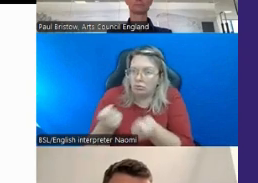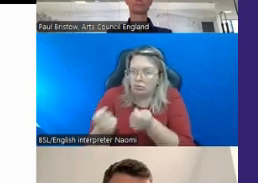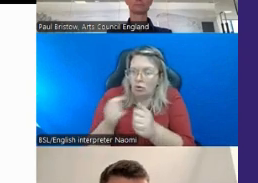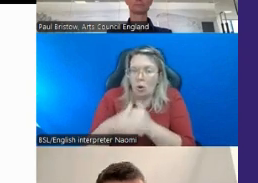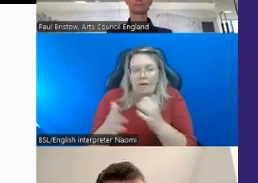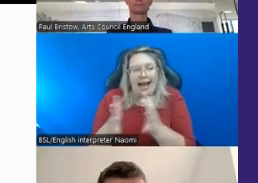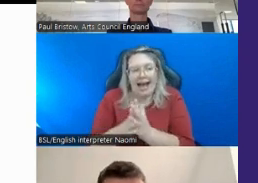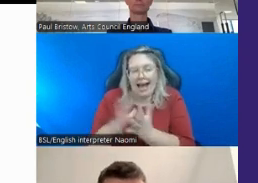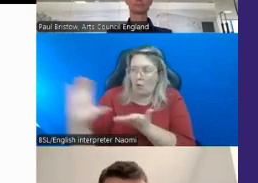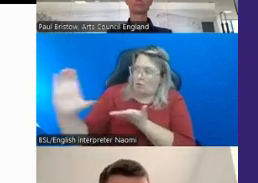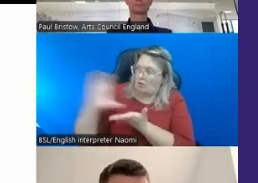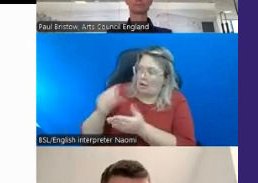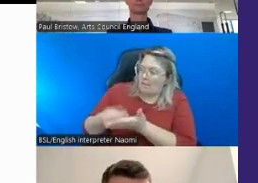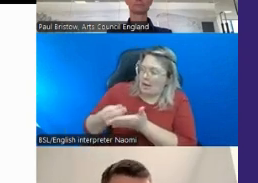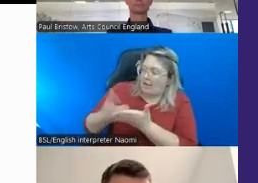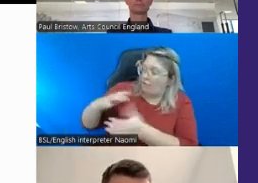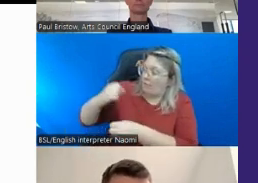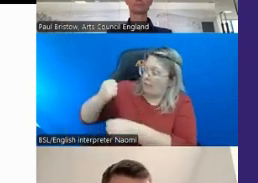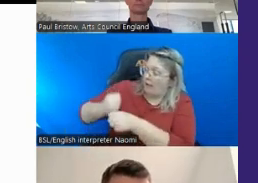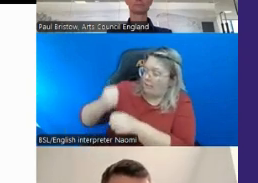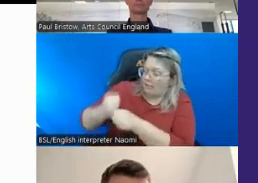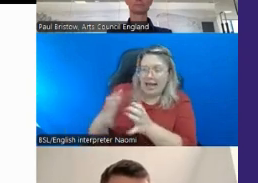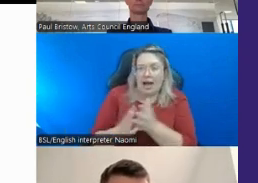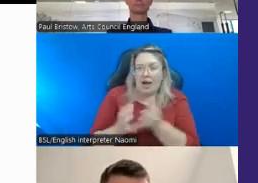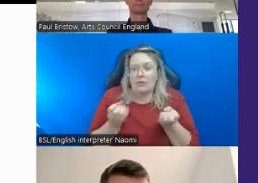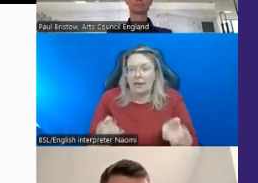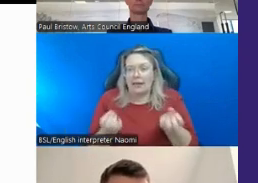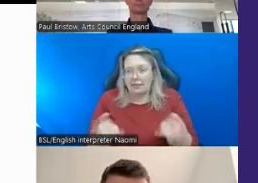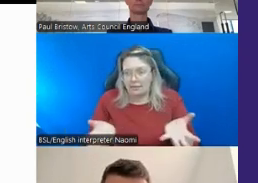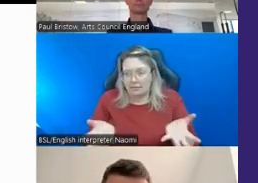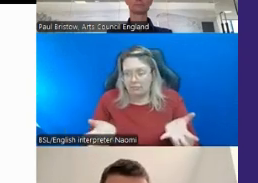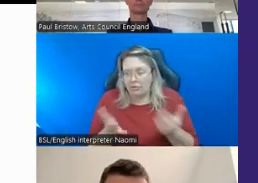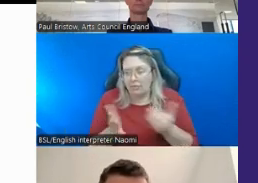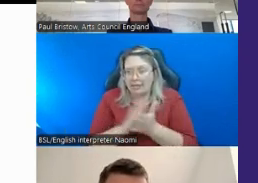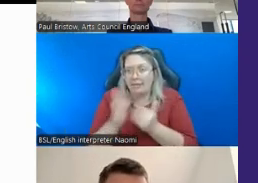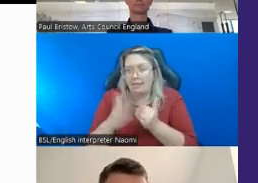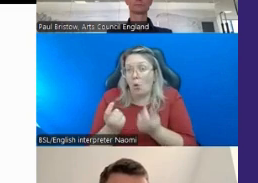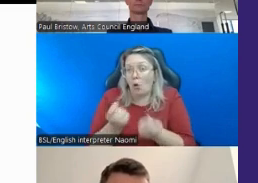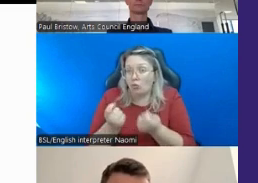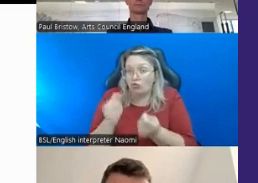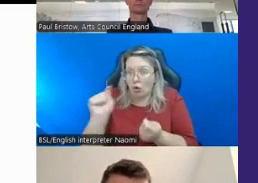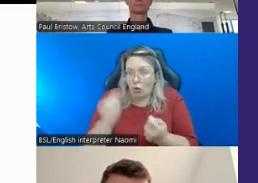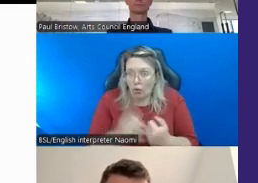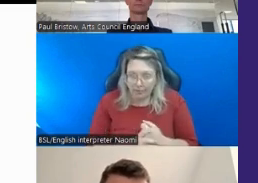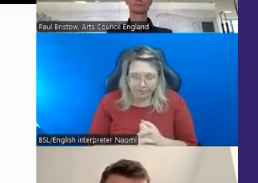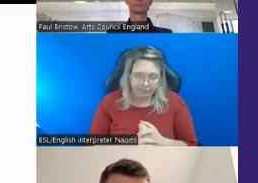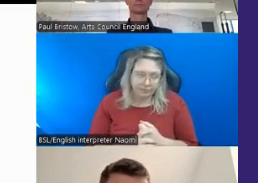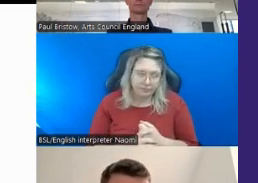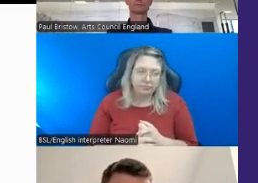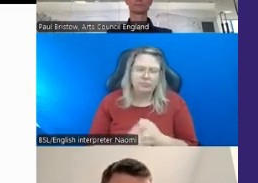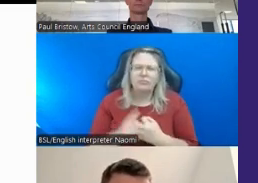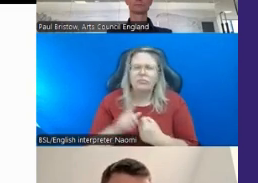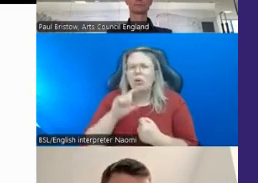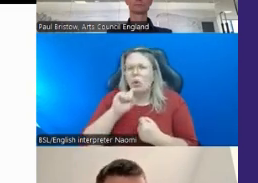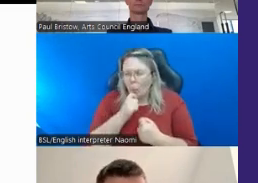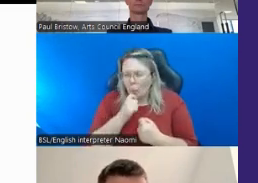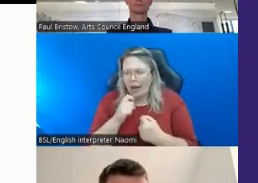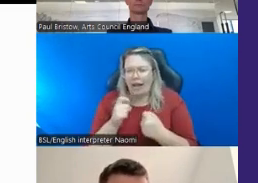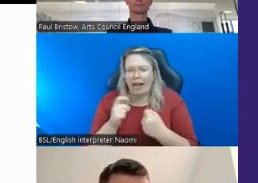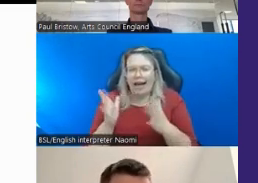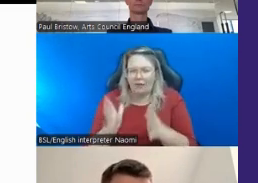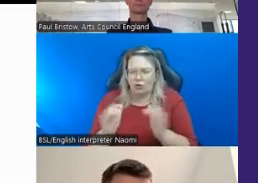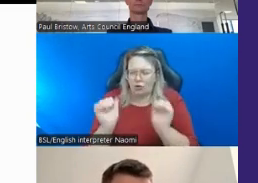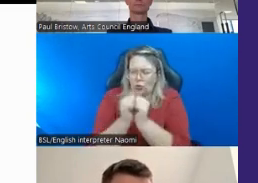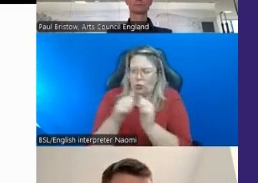central government. And there will be certain things in place so accountability and assurance frameworks,